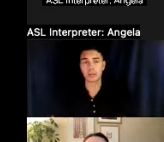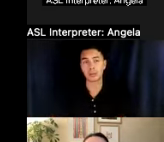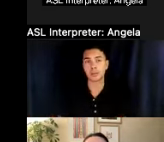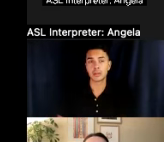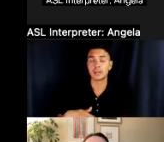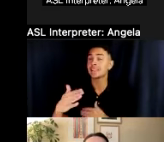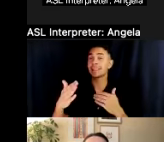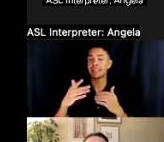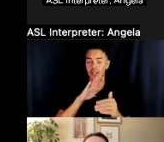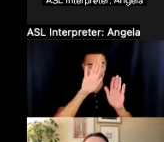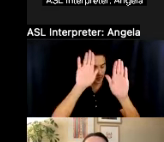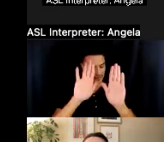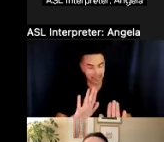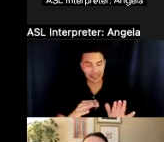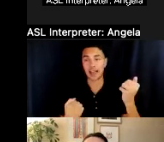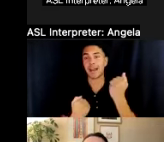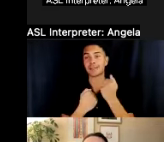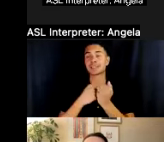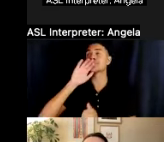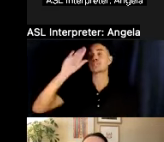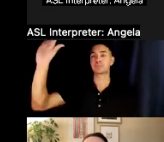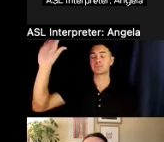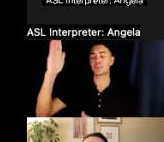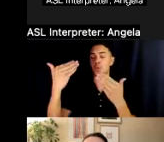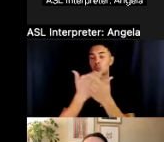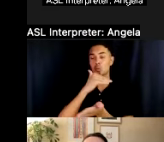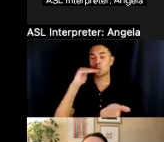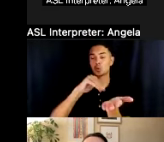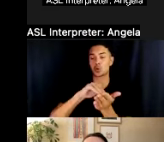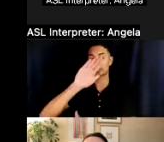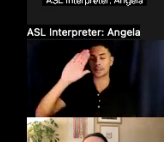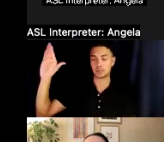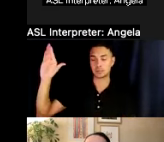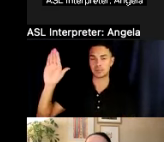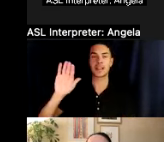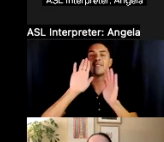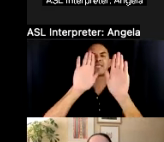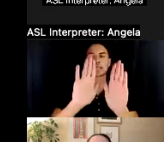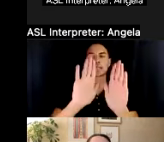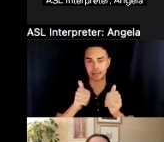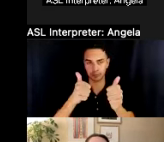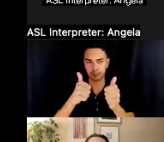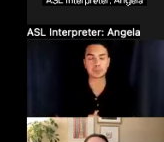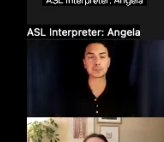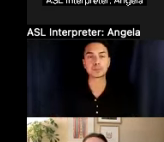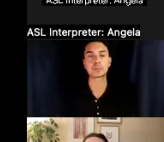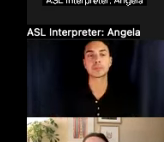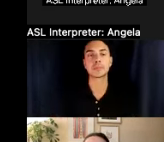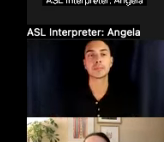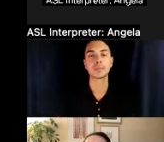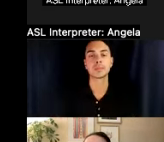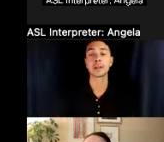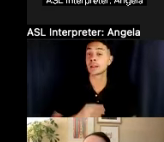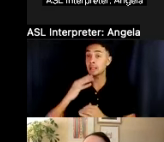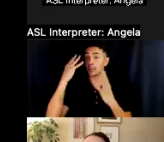Fantastic advocacy to request a new doctor. Fantastic. That's kind of the beauty of being an